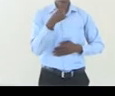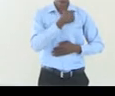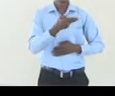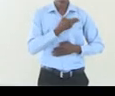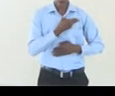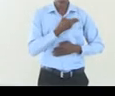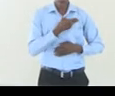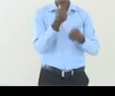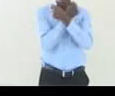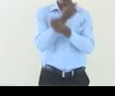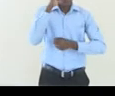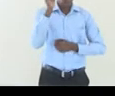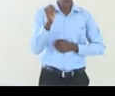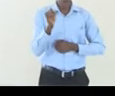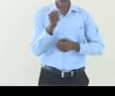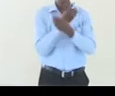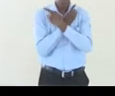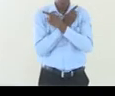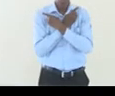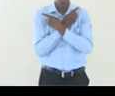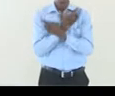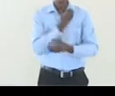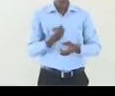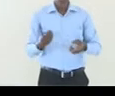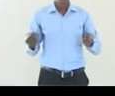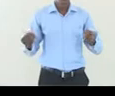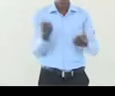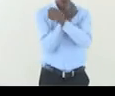people. But he loved God and the truth even